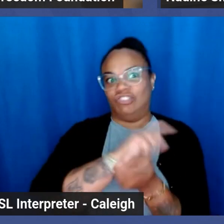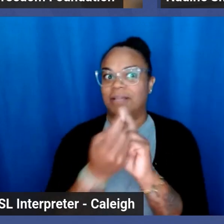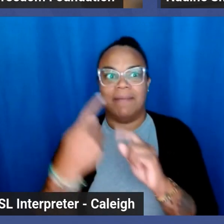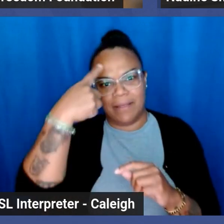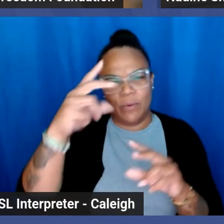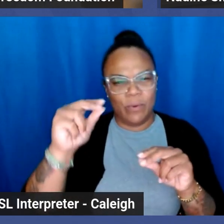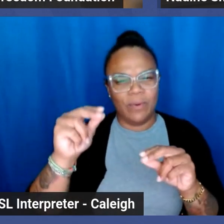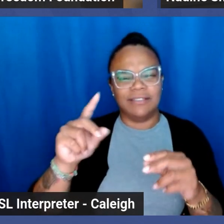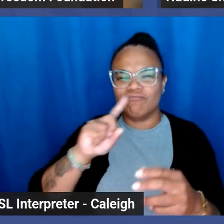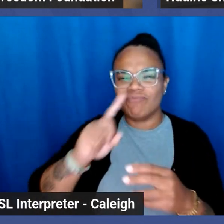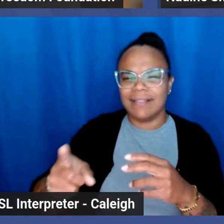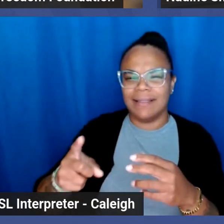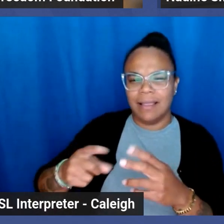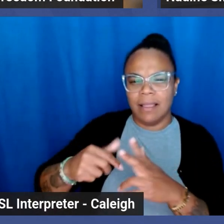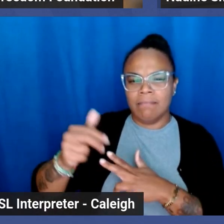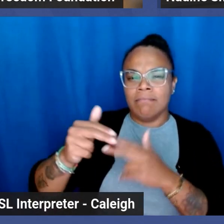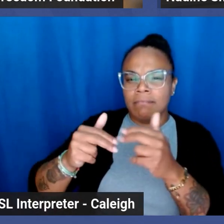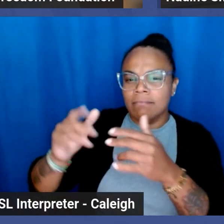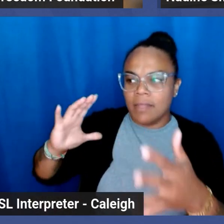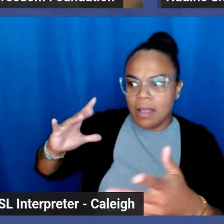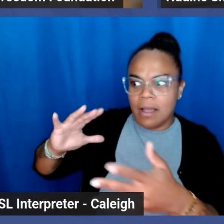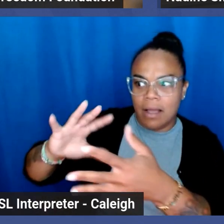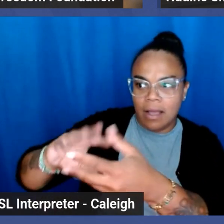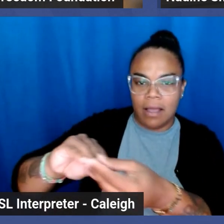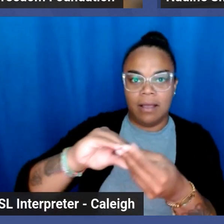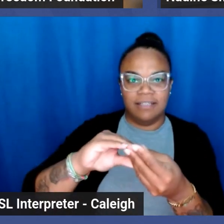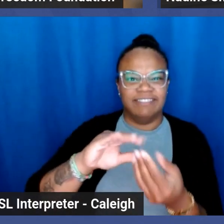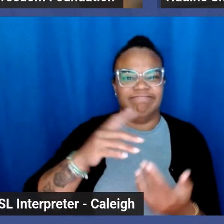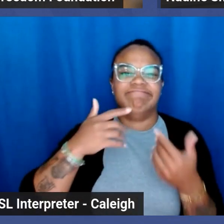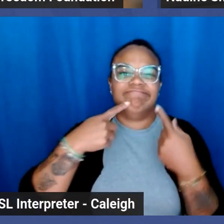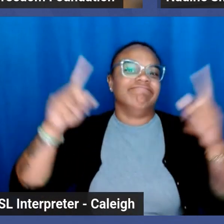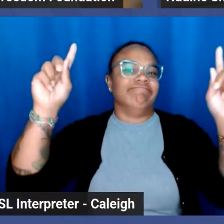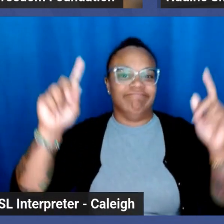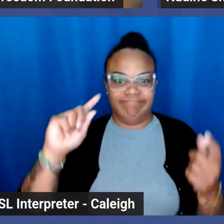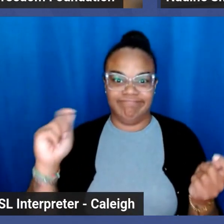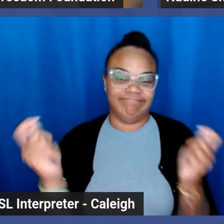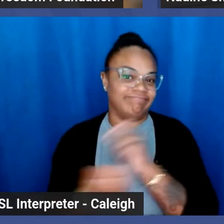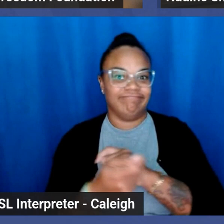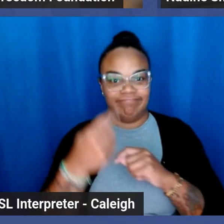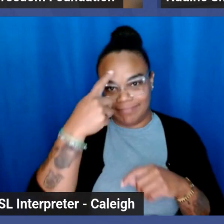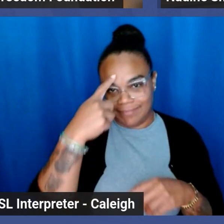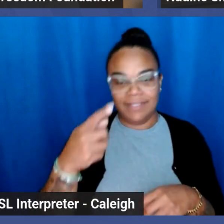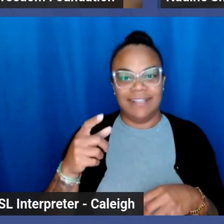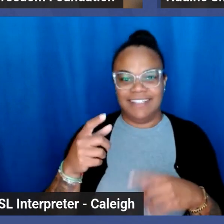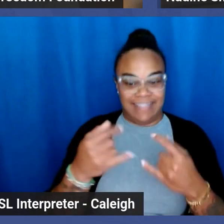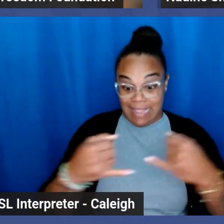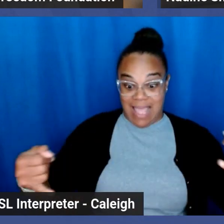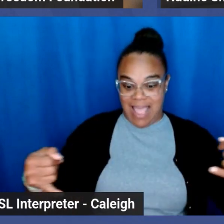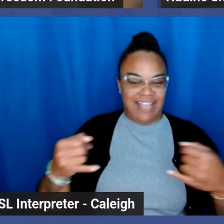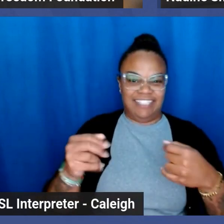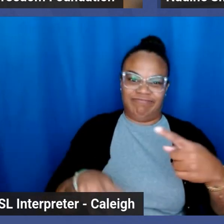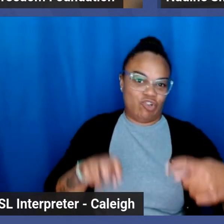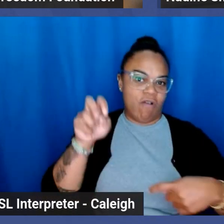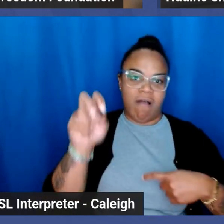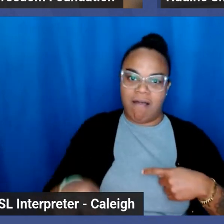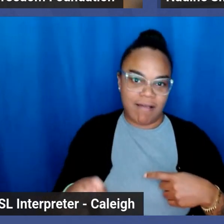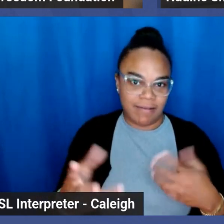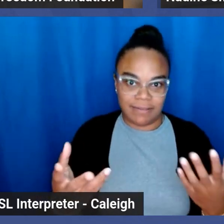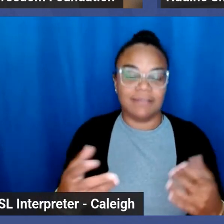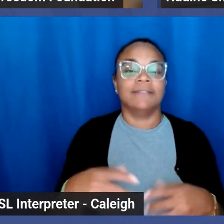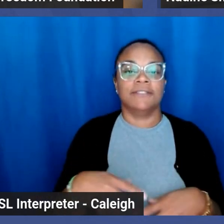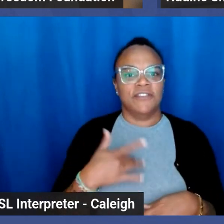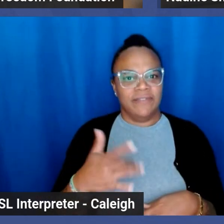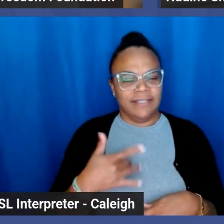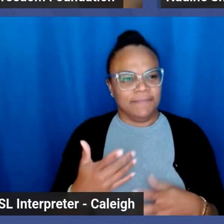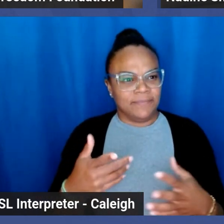gets crossed and you rationalize it. Now that line gets crossed. You don't rationalize it, but you contrast it with this bigger mission that you're on.